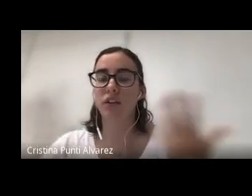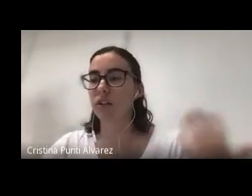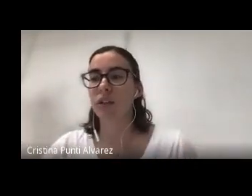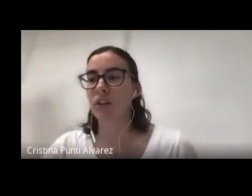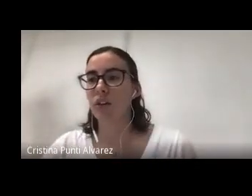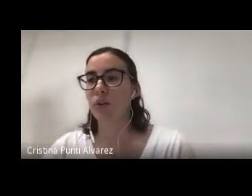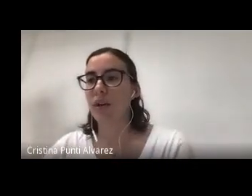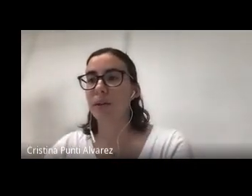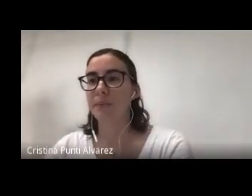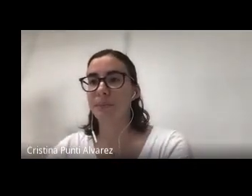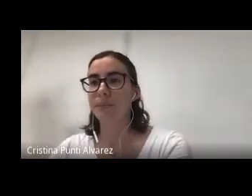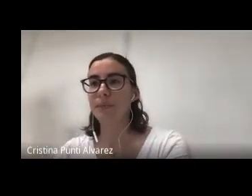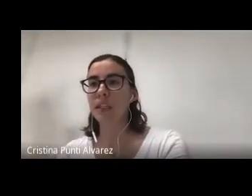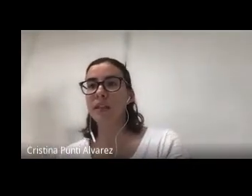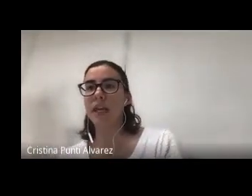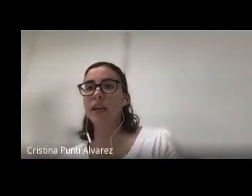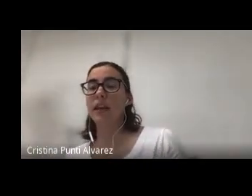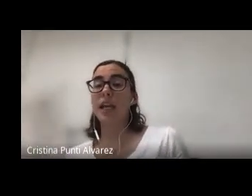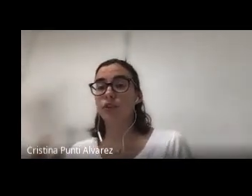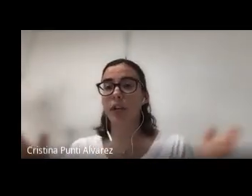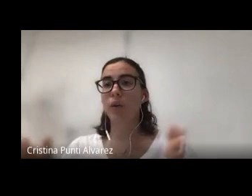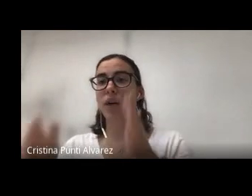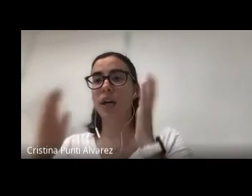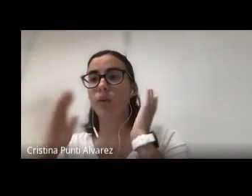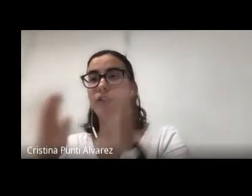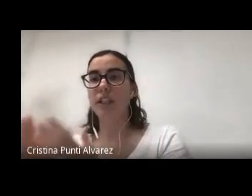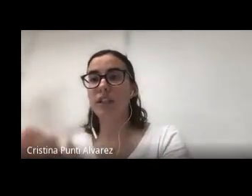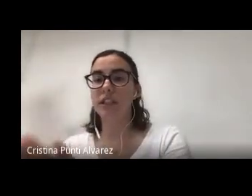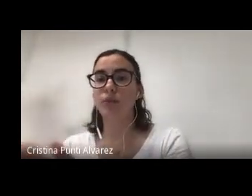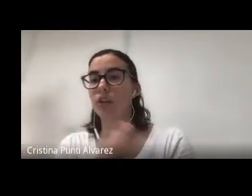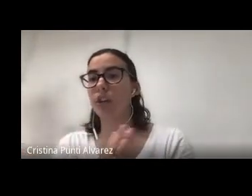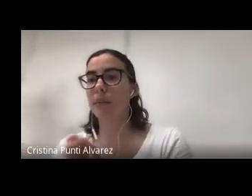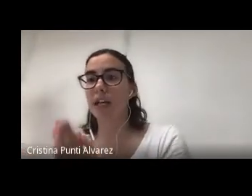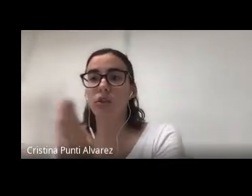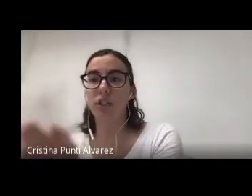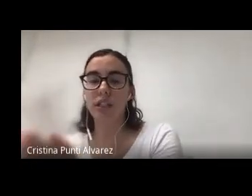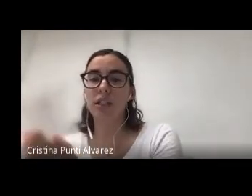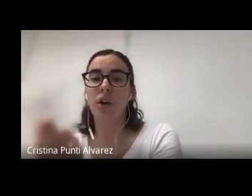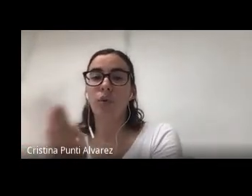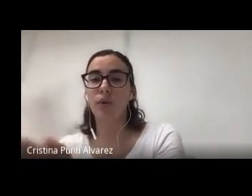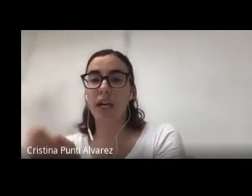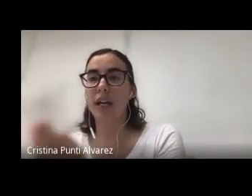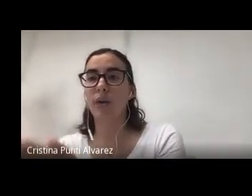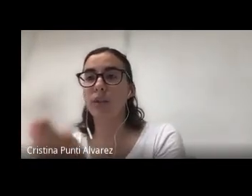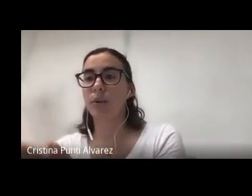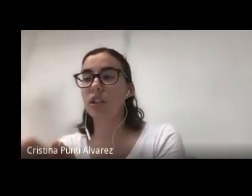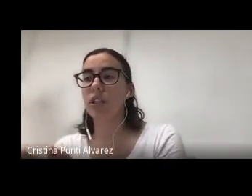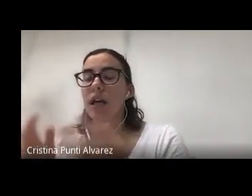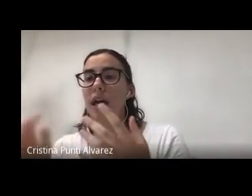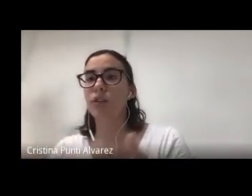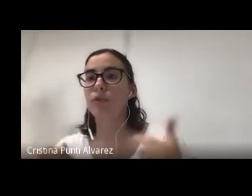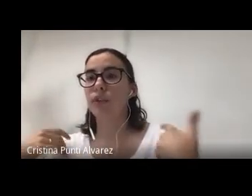start, or whatever. Then as for now, we finished this recording part. So this is where we are now in the